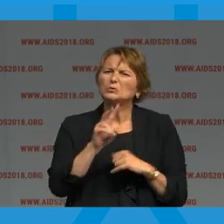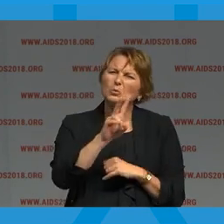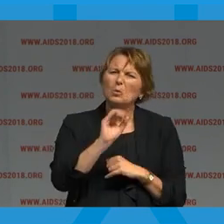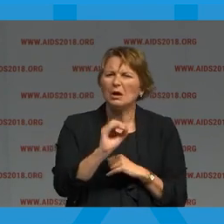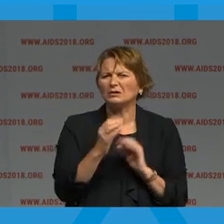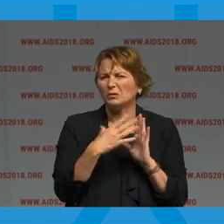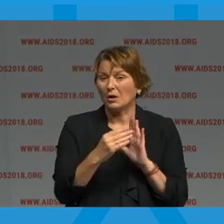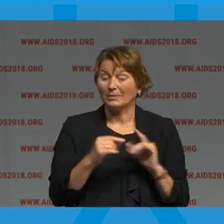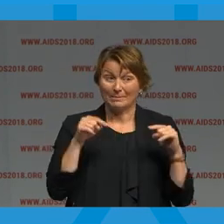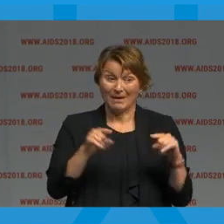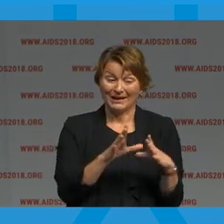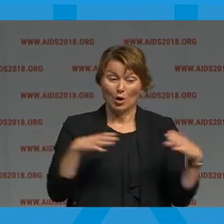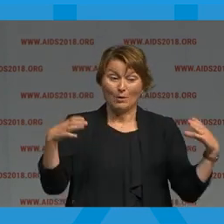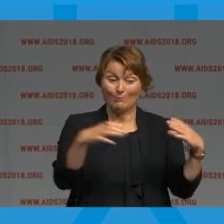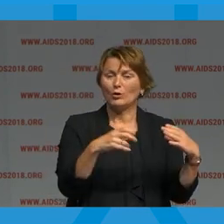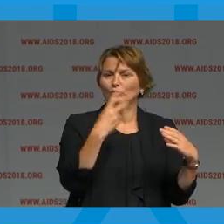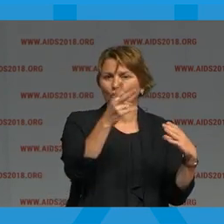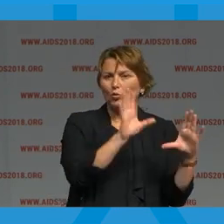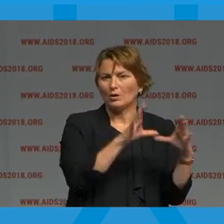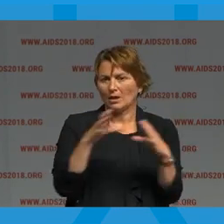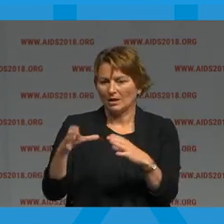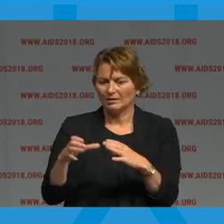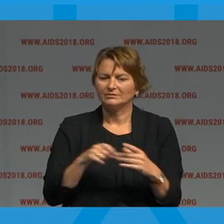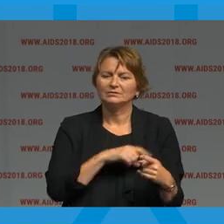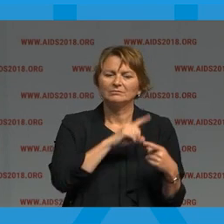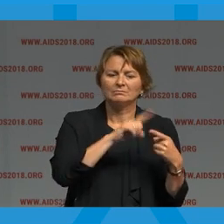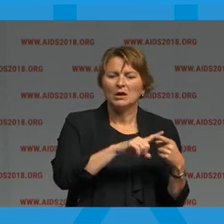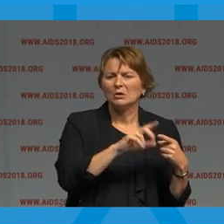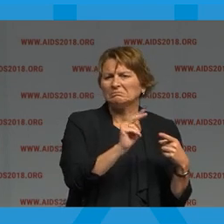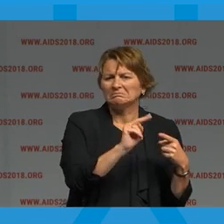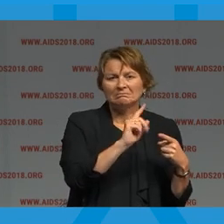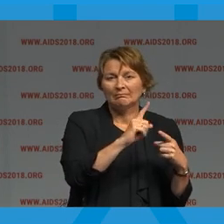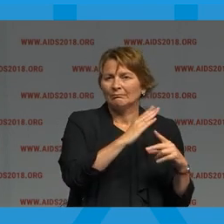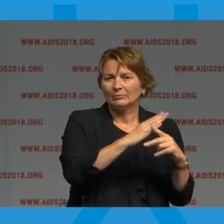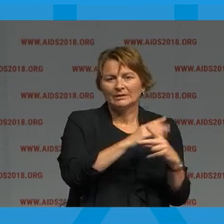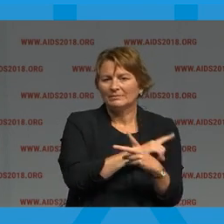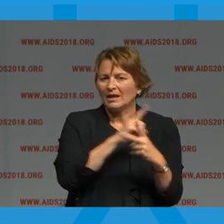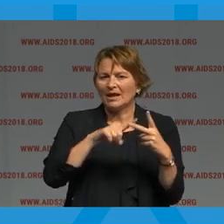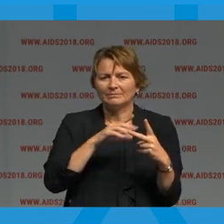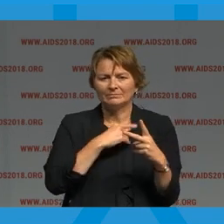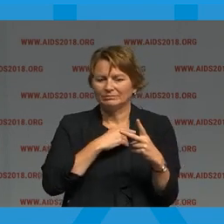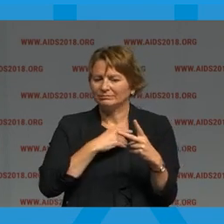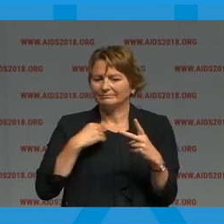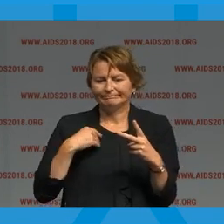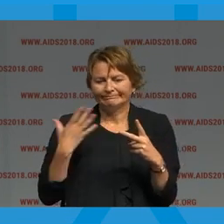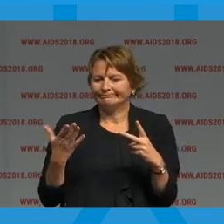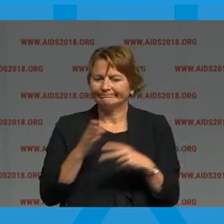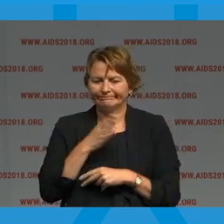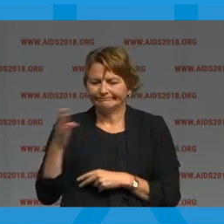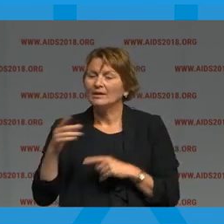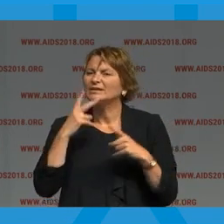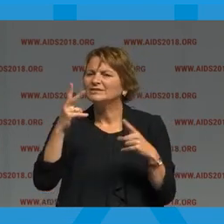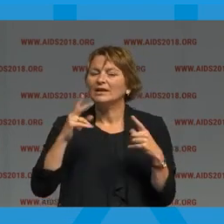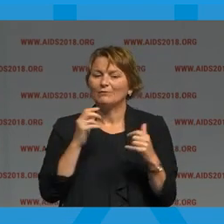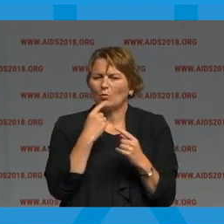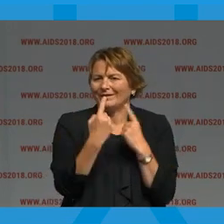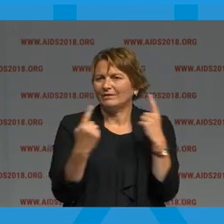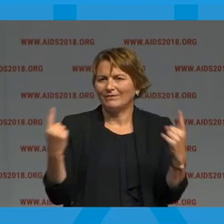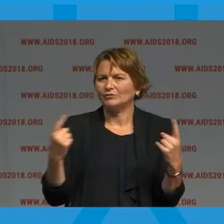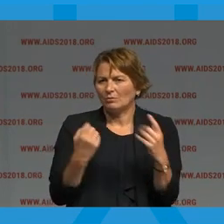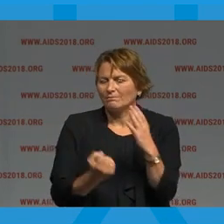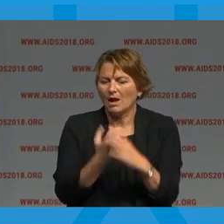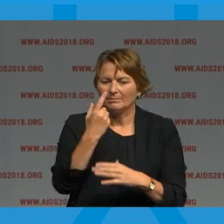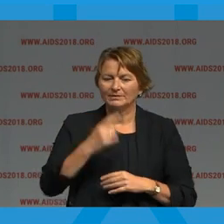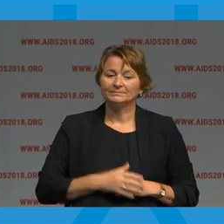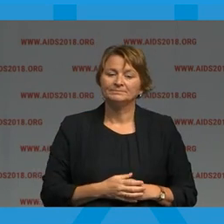population that has failed 2 classes, non-nucleosides and protease inhibitors. So again, here we see a nice role for integrase inhibitors.